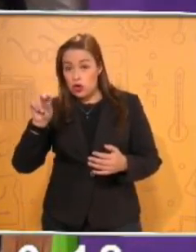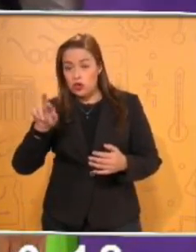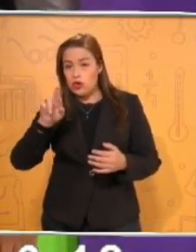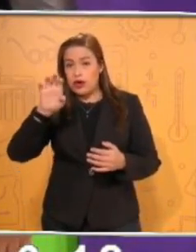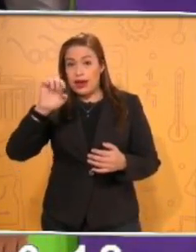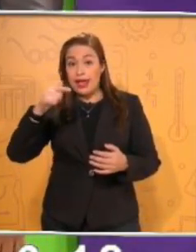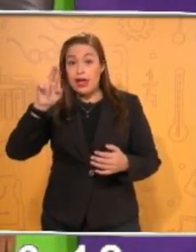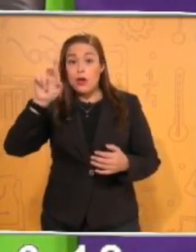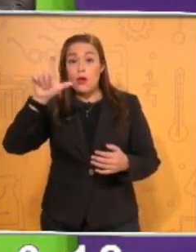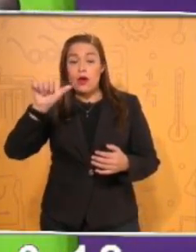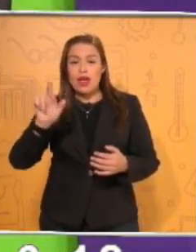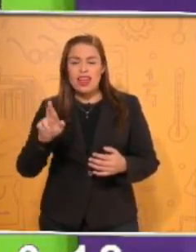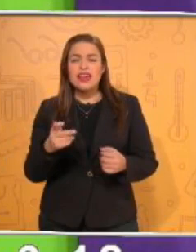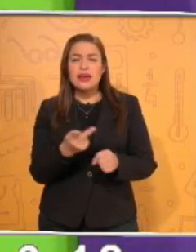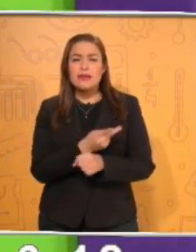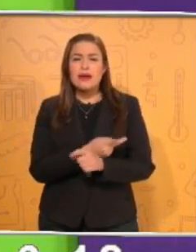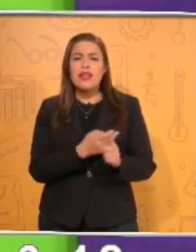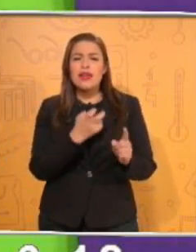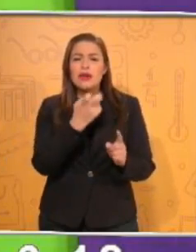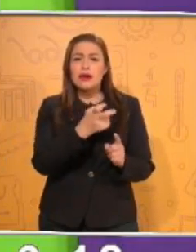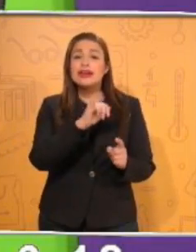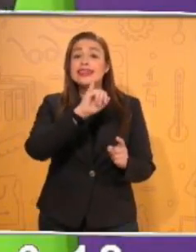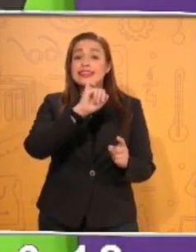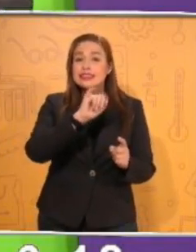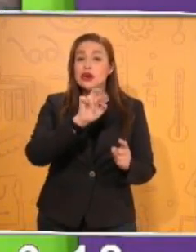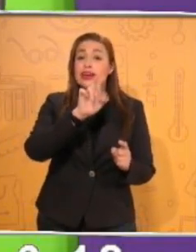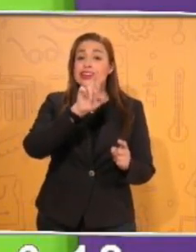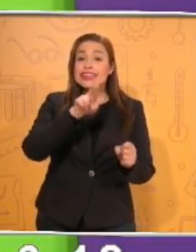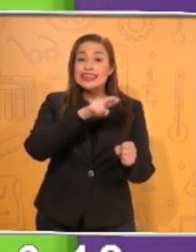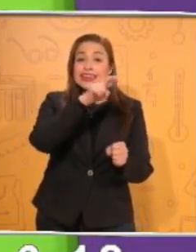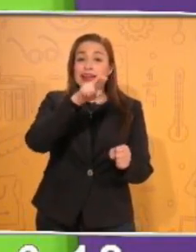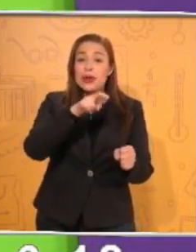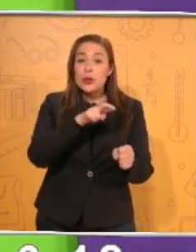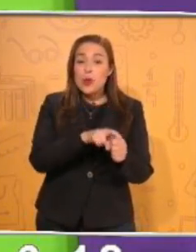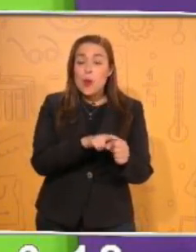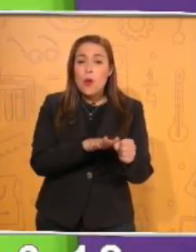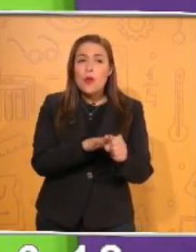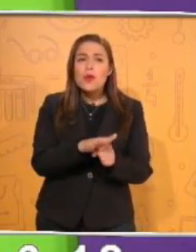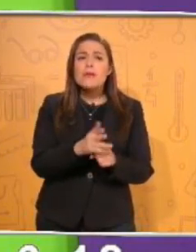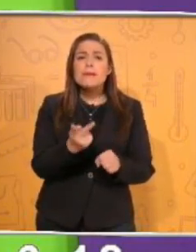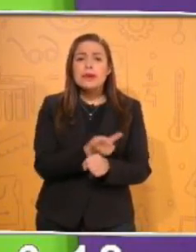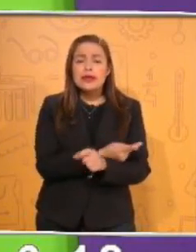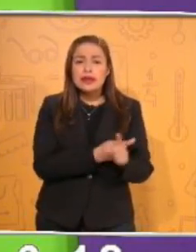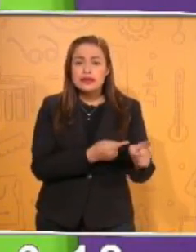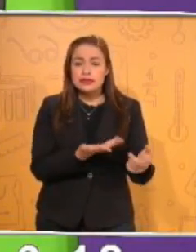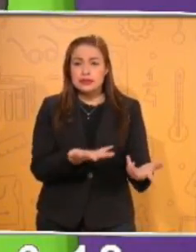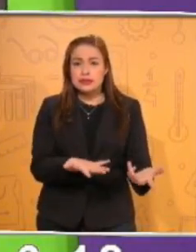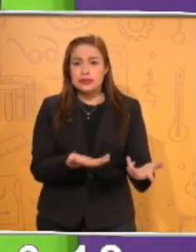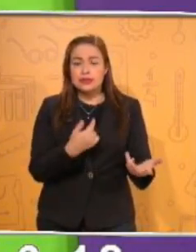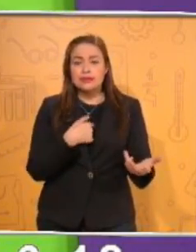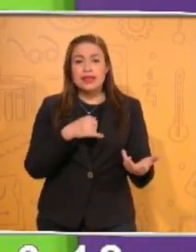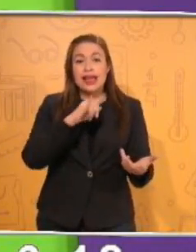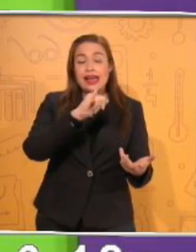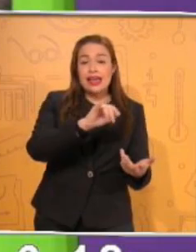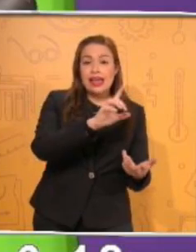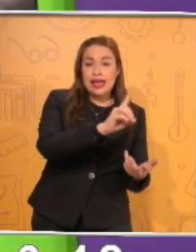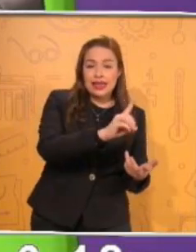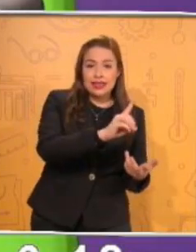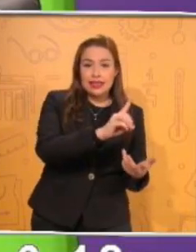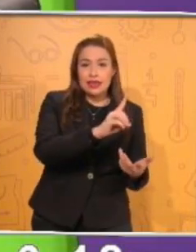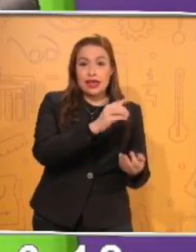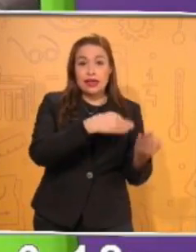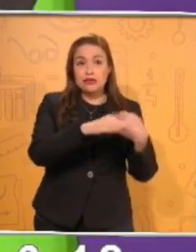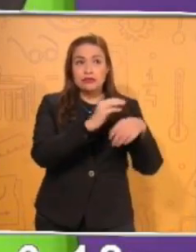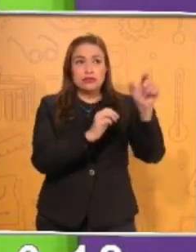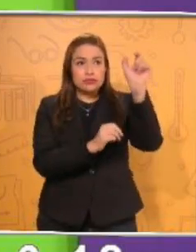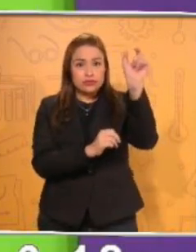in the regular? Do you remember it? You're right. We add the ed in all